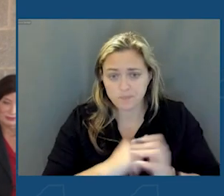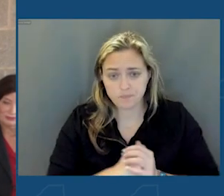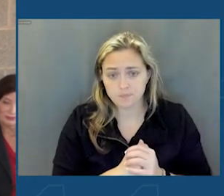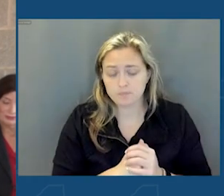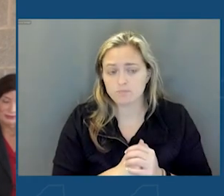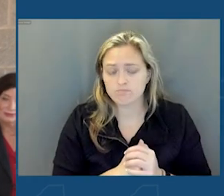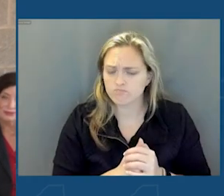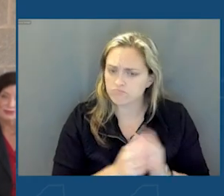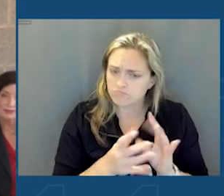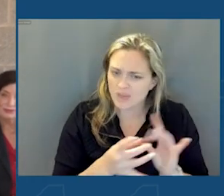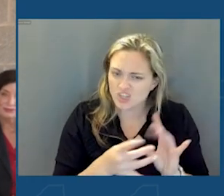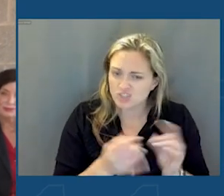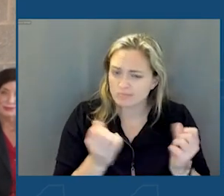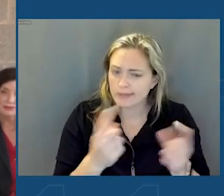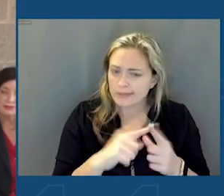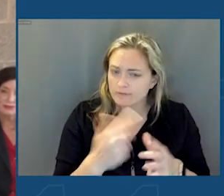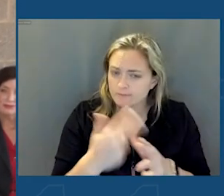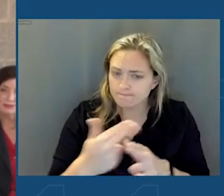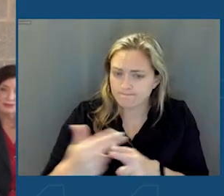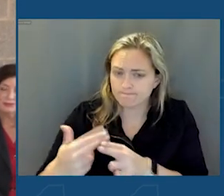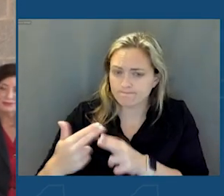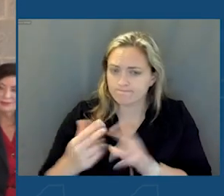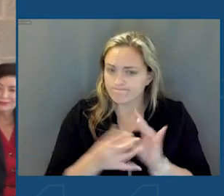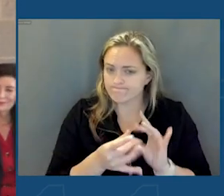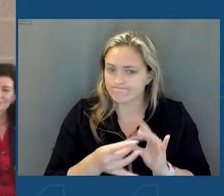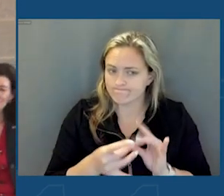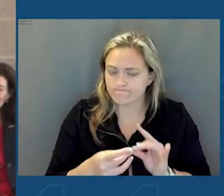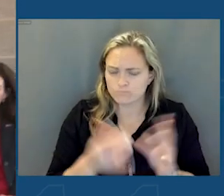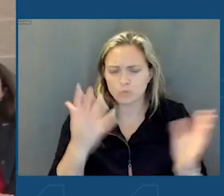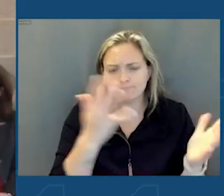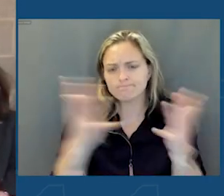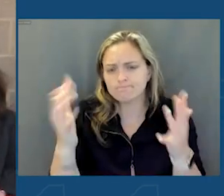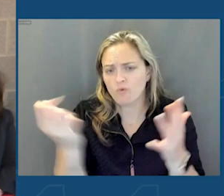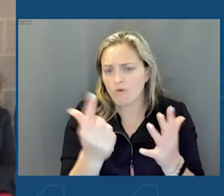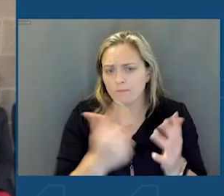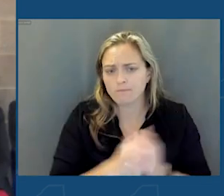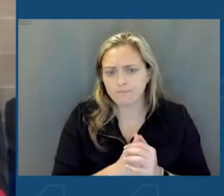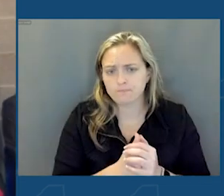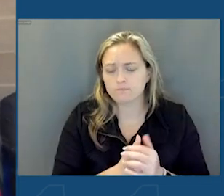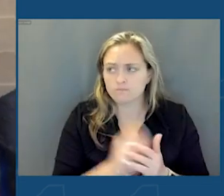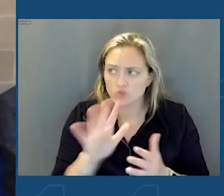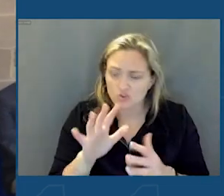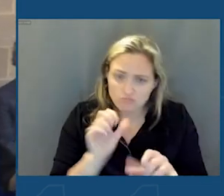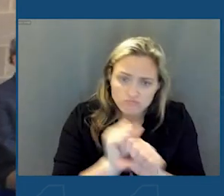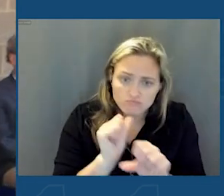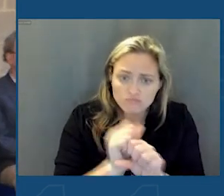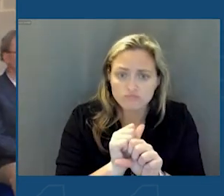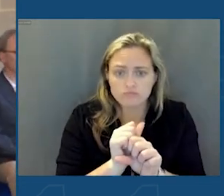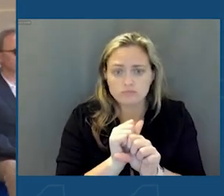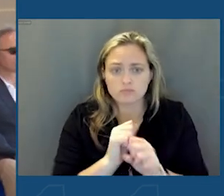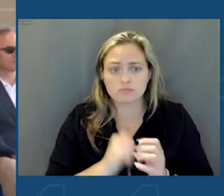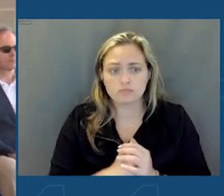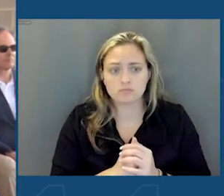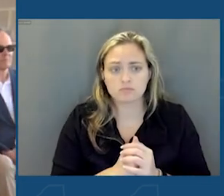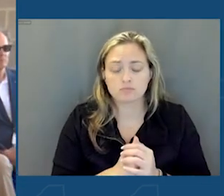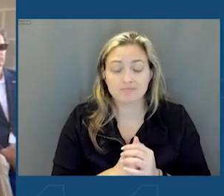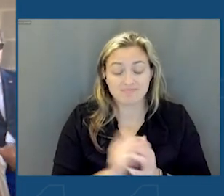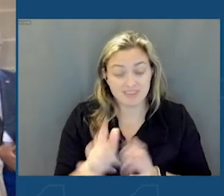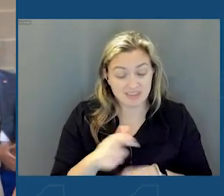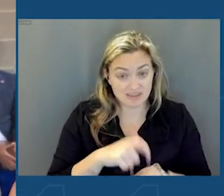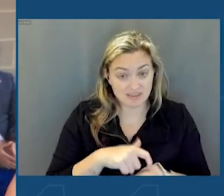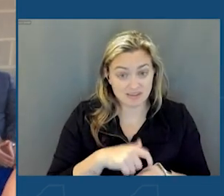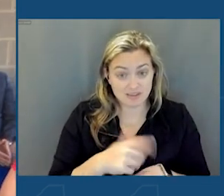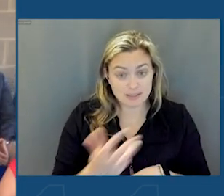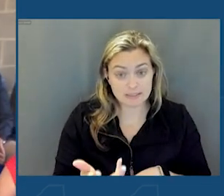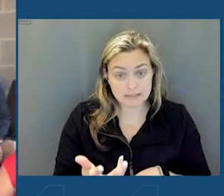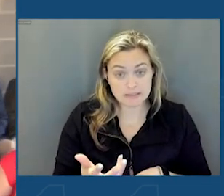mentioning many of them. And we applaud every single one of them for the efforts and the time that